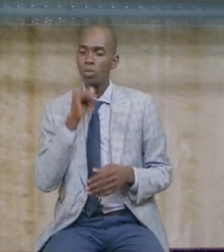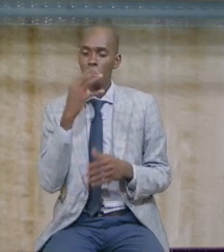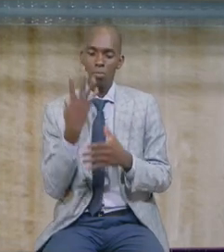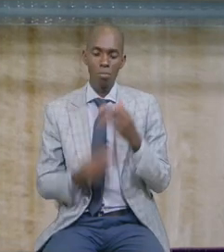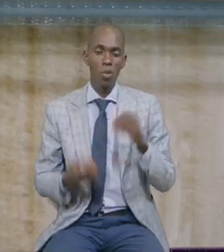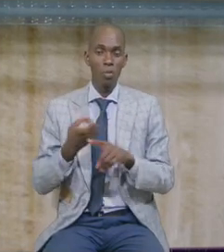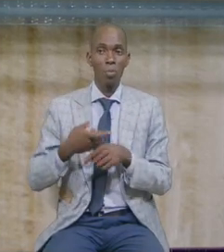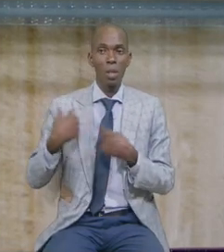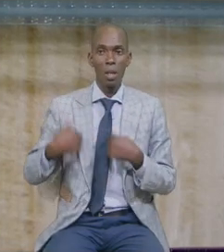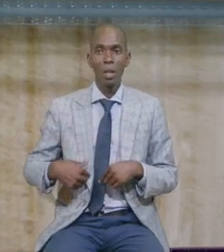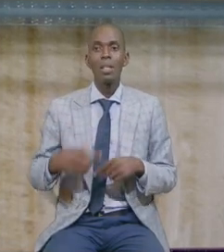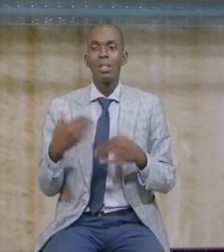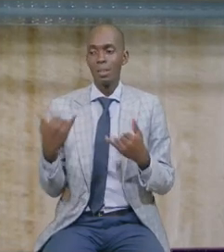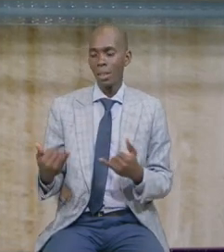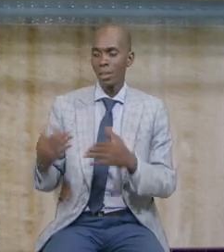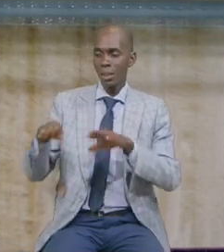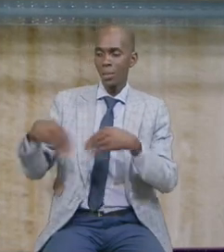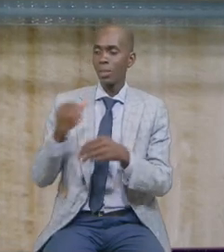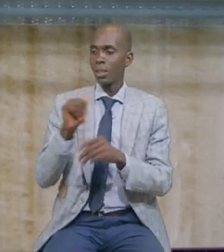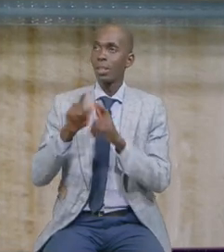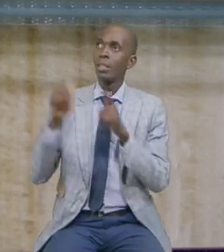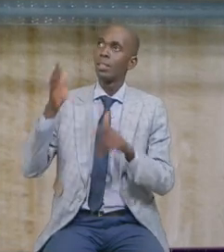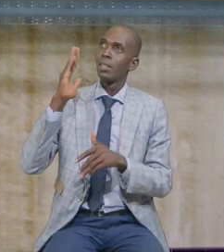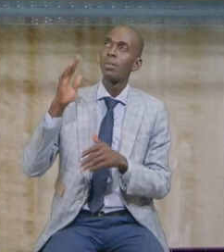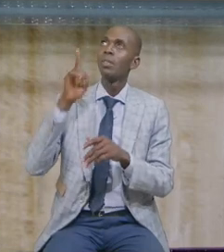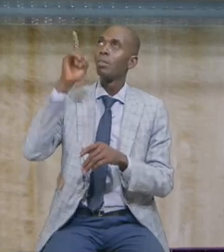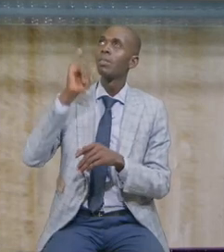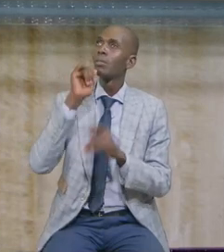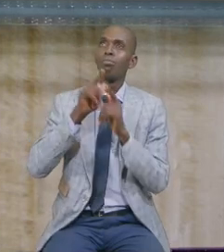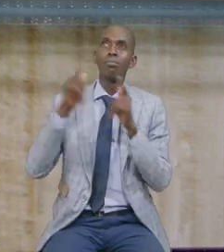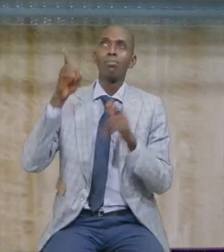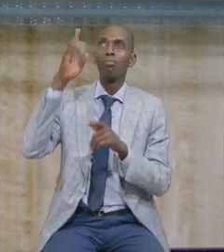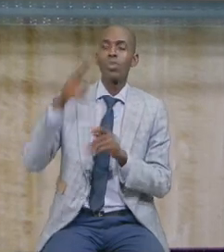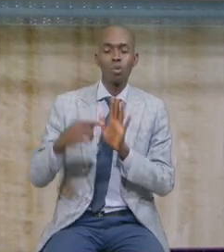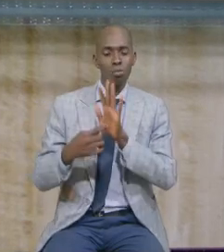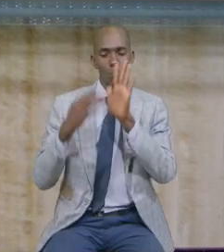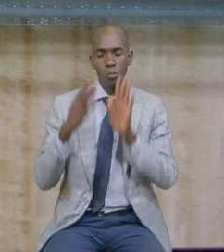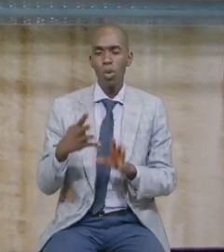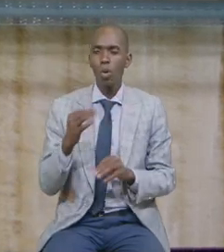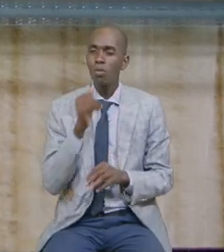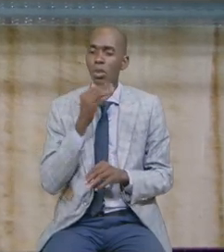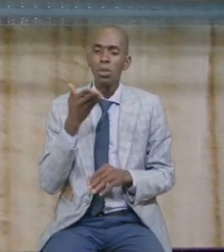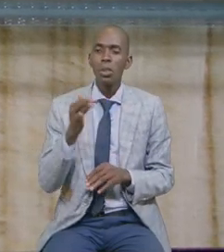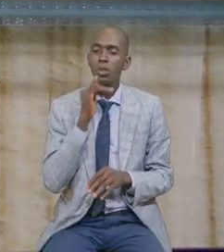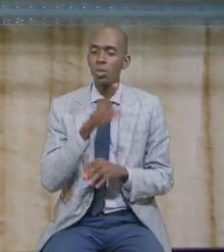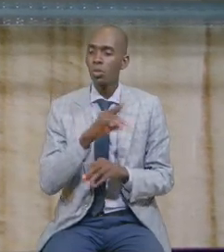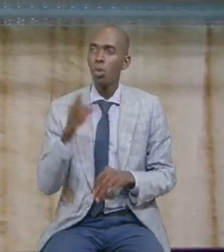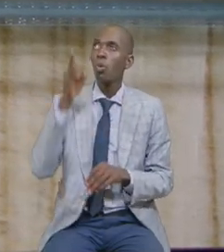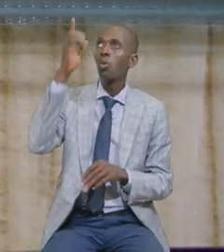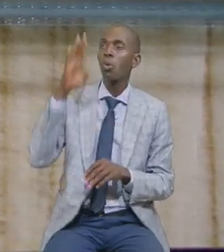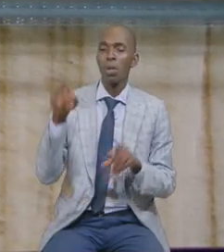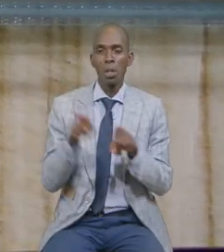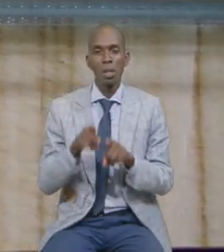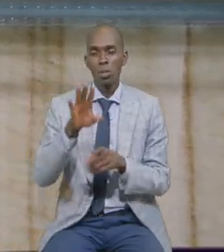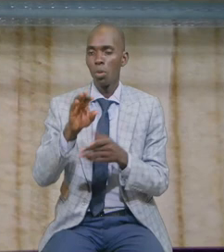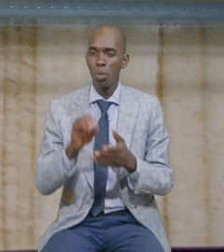great testimony, this is a great God, this is a mighty God, this is a revealer of secrets. There's no God like your God. That